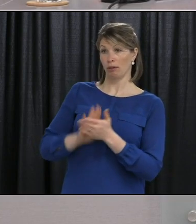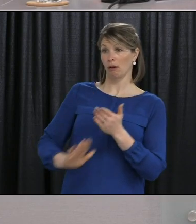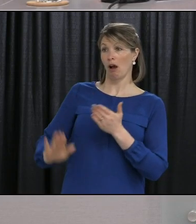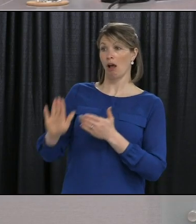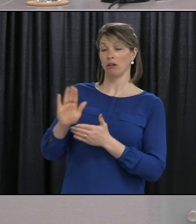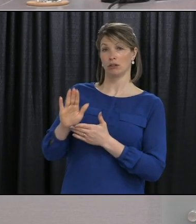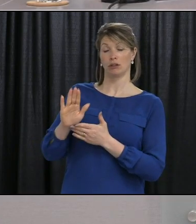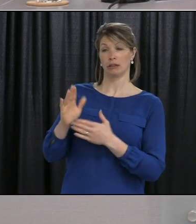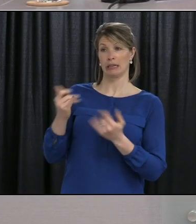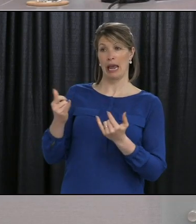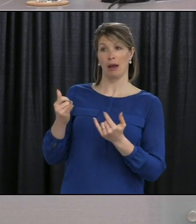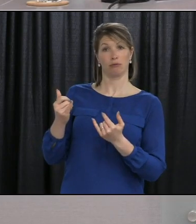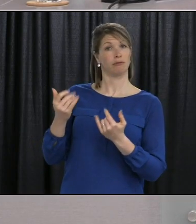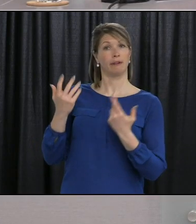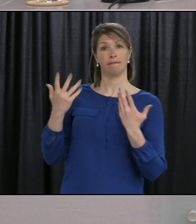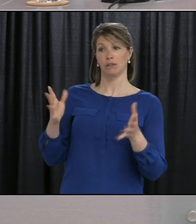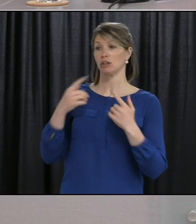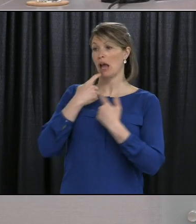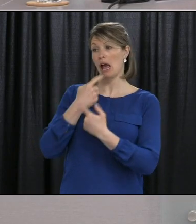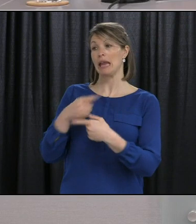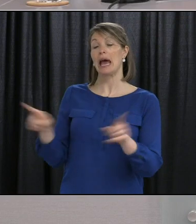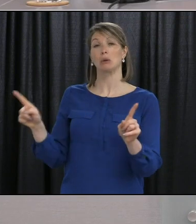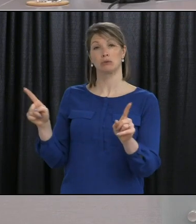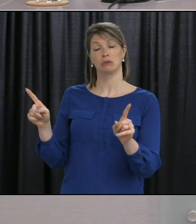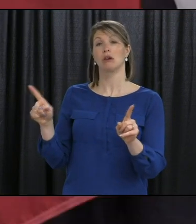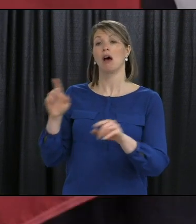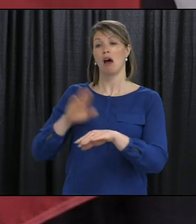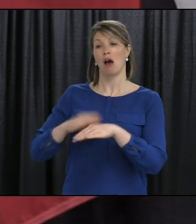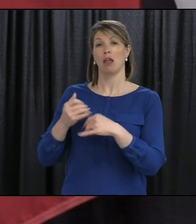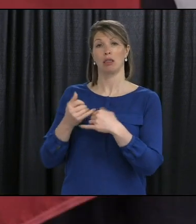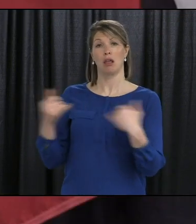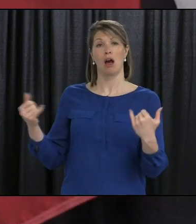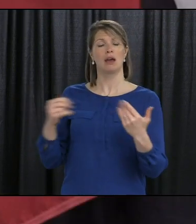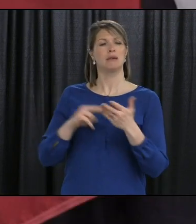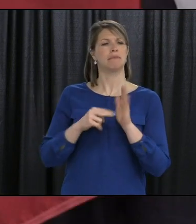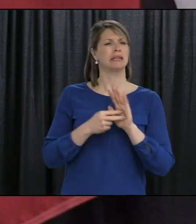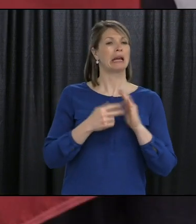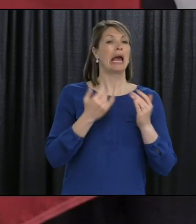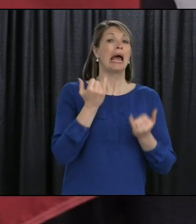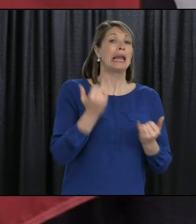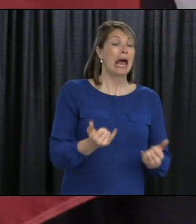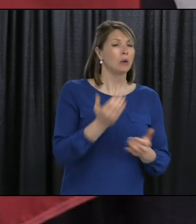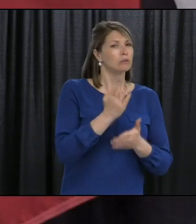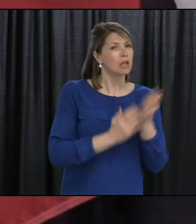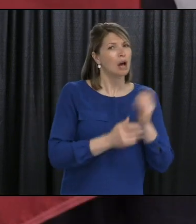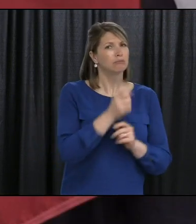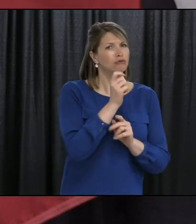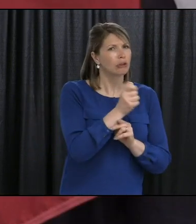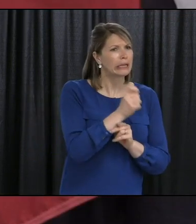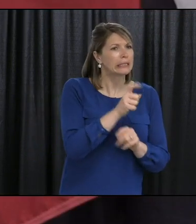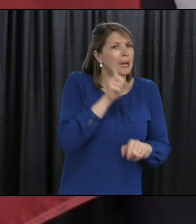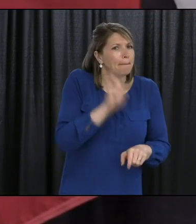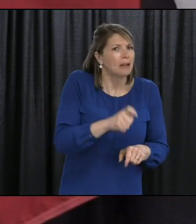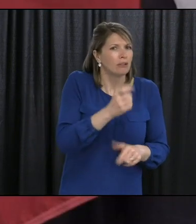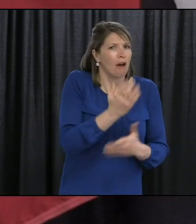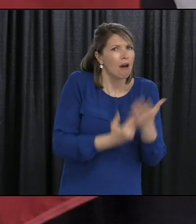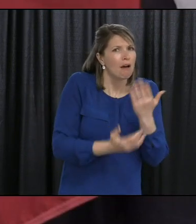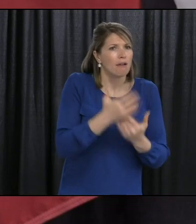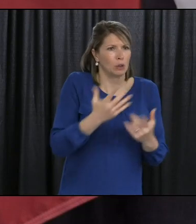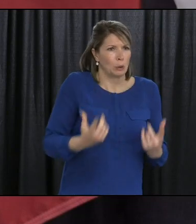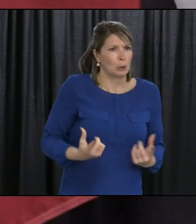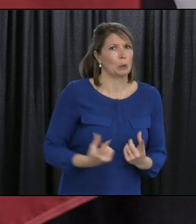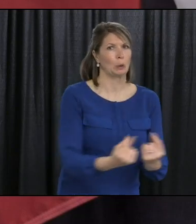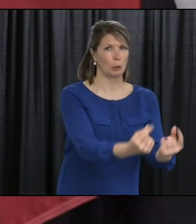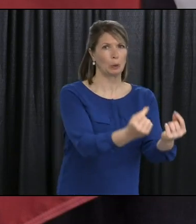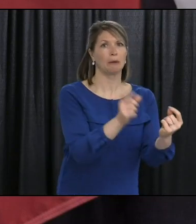practical experience is required? Well, in some indications, I mean, you're right. Some examples would be very difficult to deliver